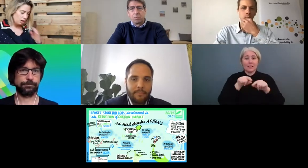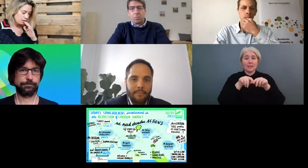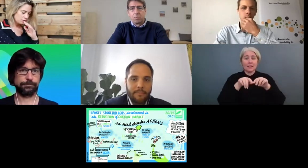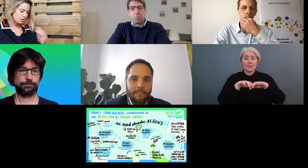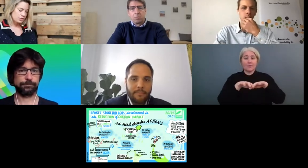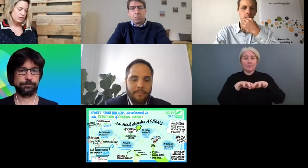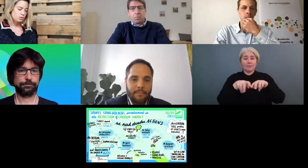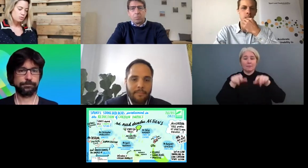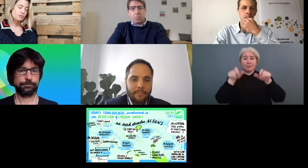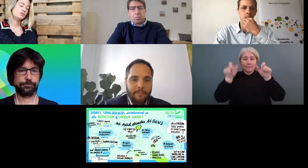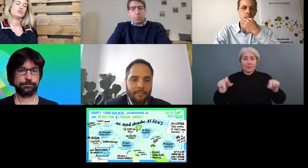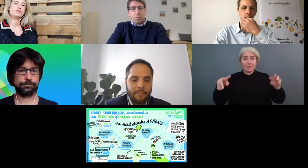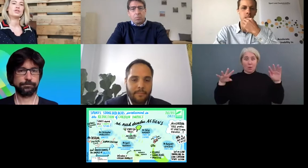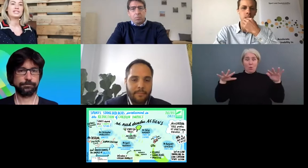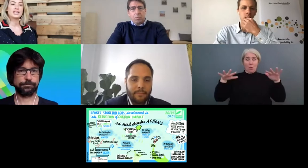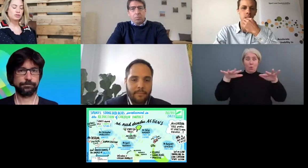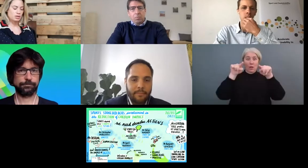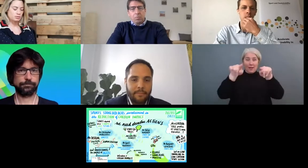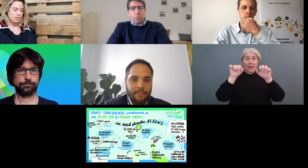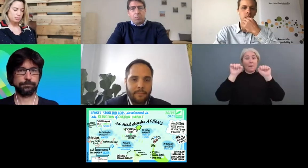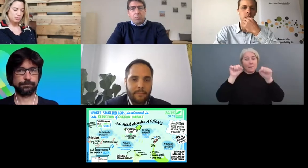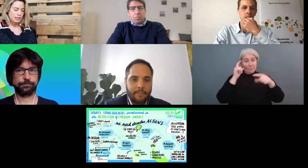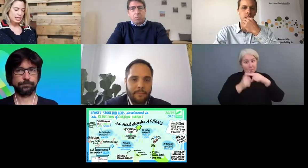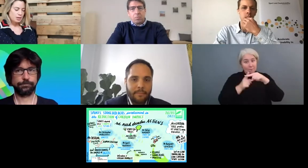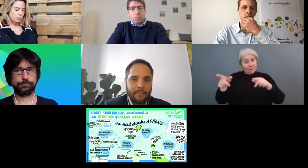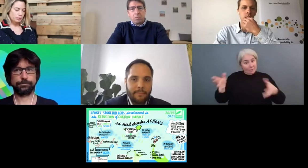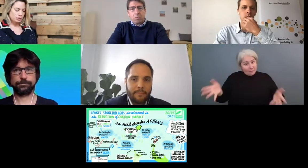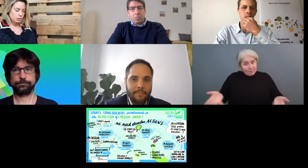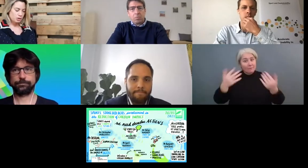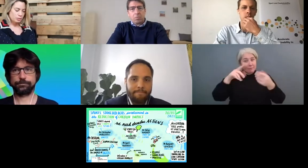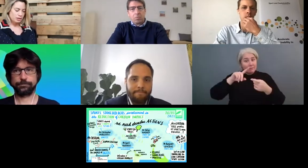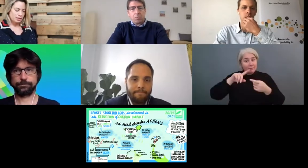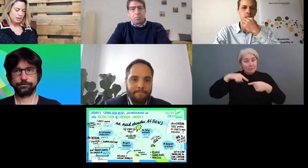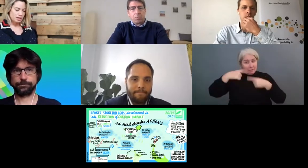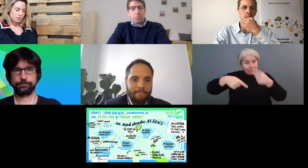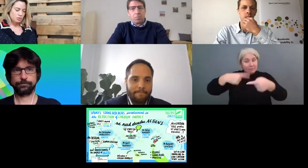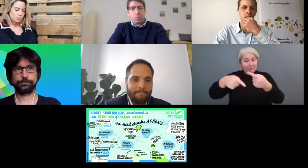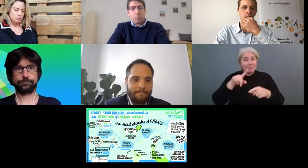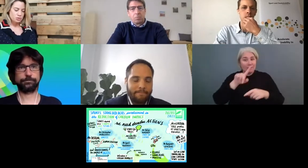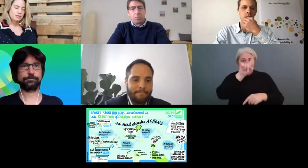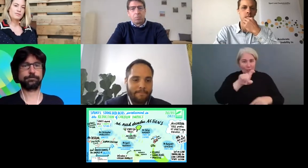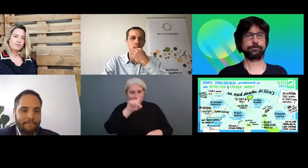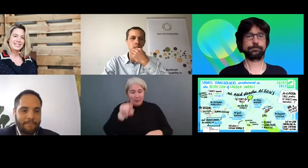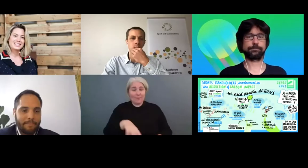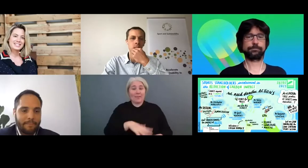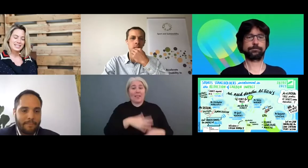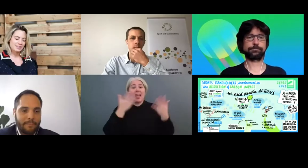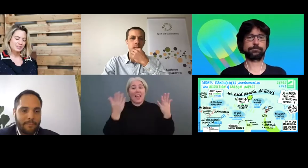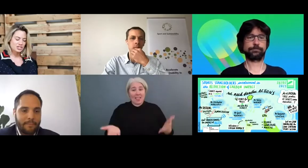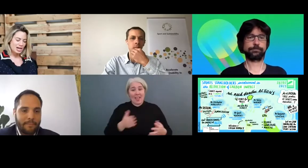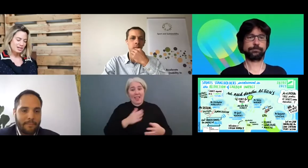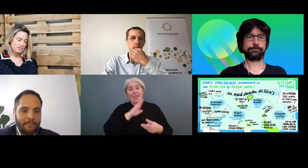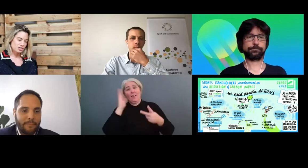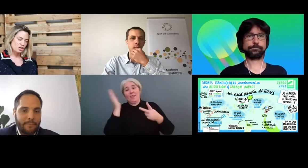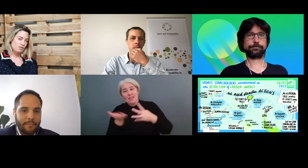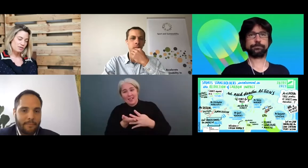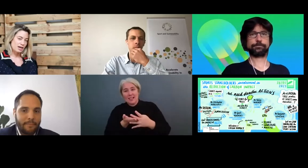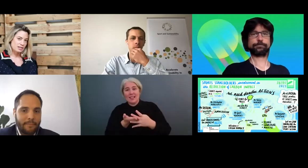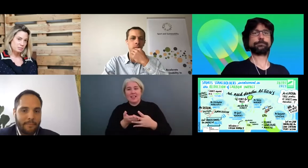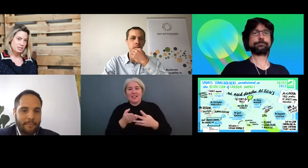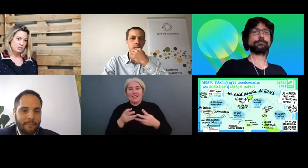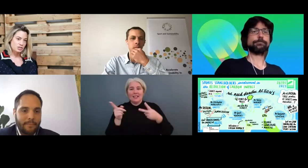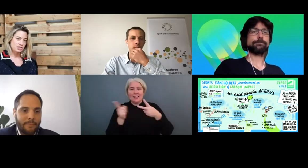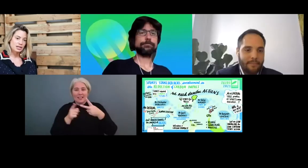will now move on to the second round table. We will talk about the outdoor sports facing the challenge